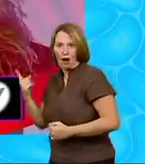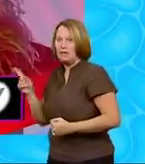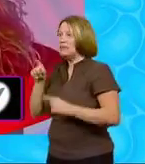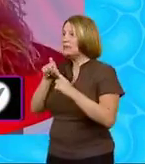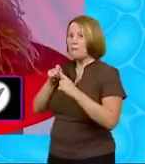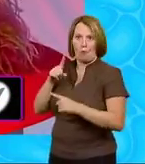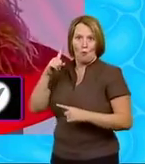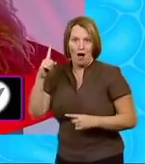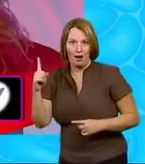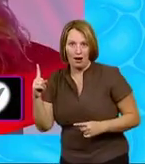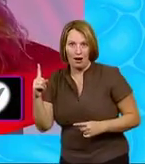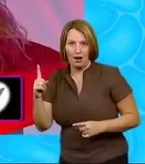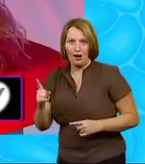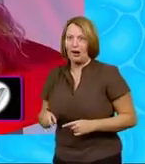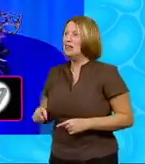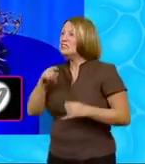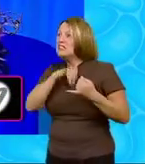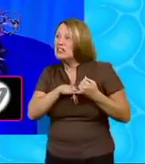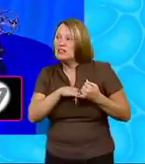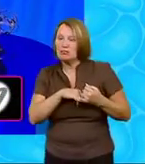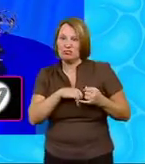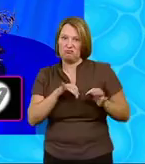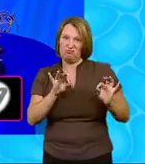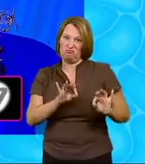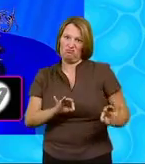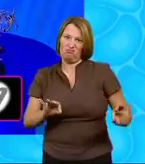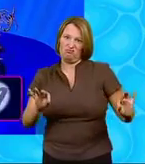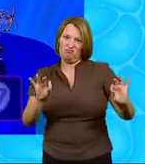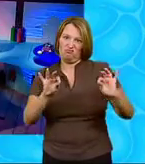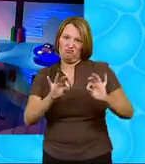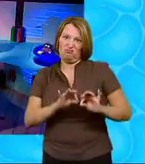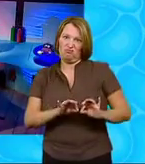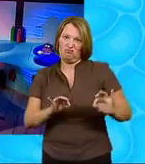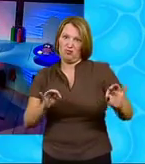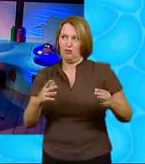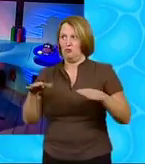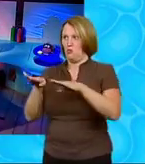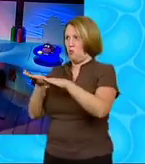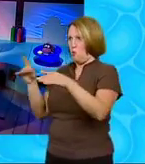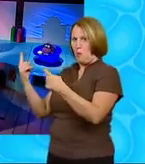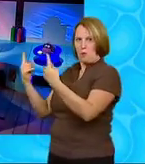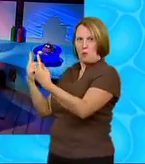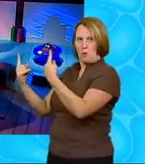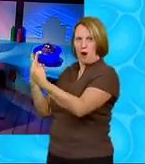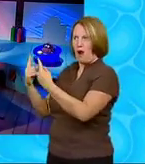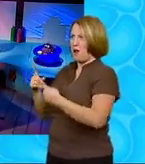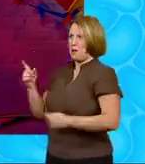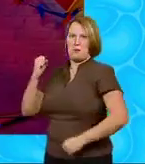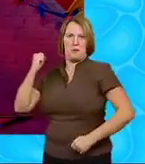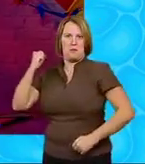and Dibdab has scored 1 and Stick has yet to score. But we've got a draw!